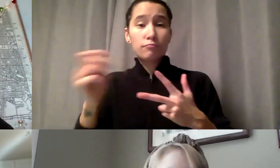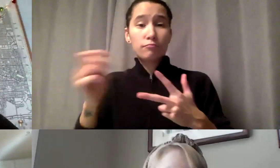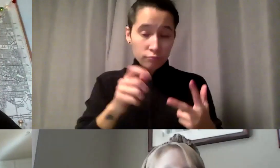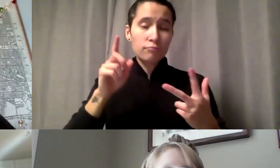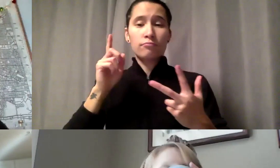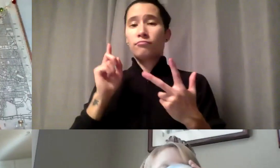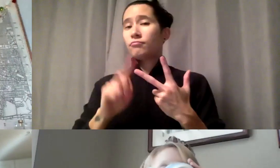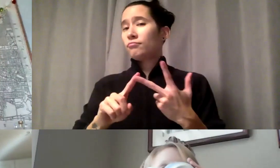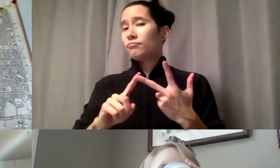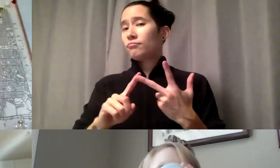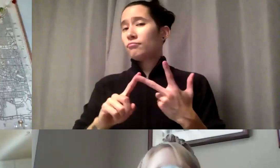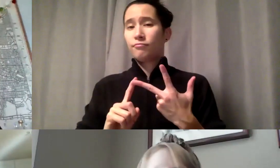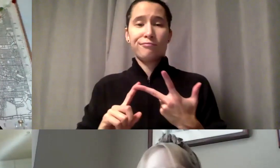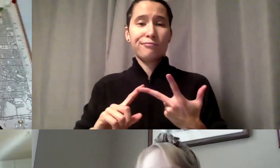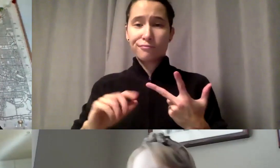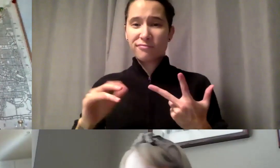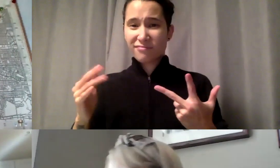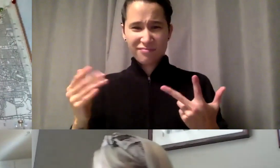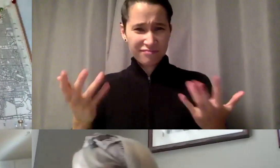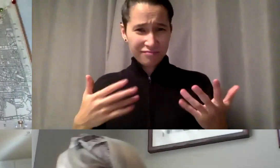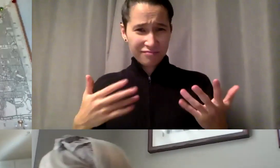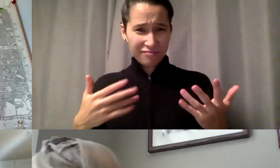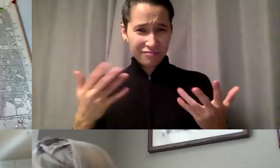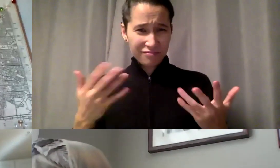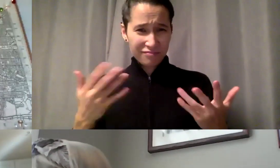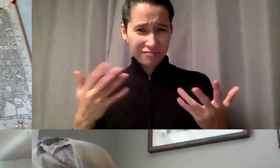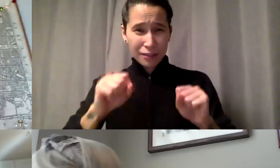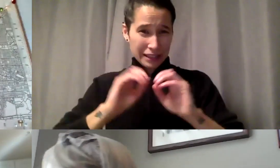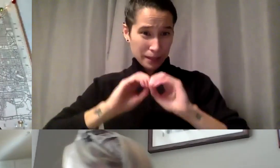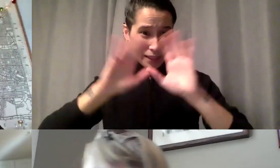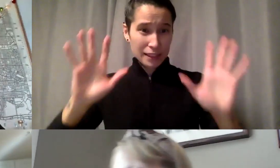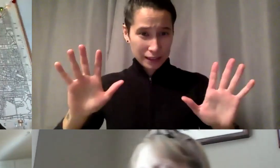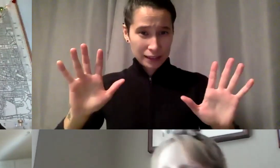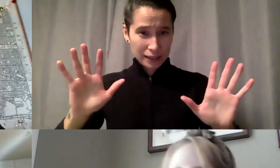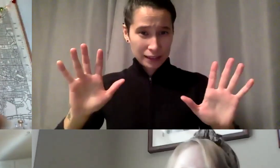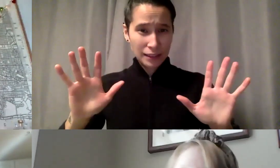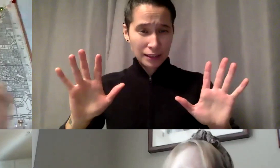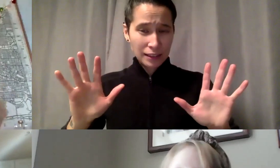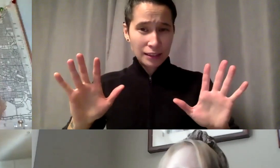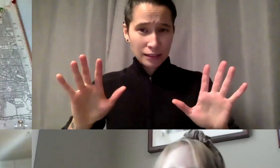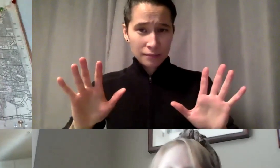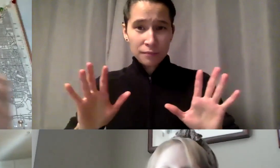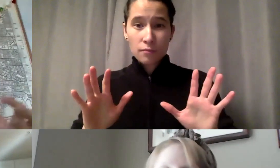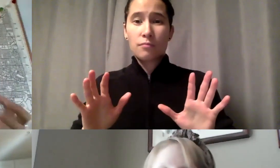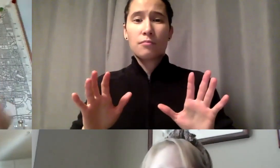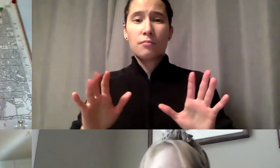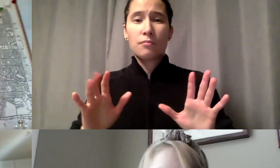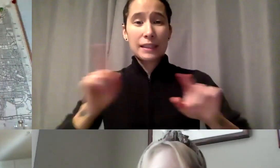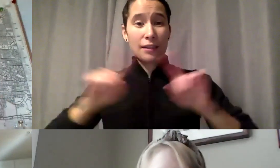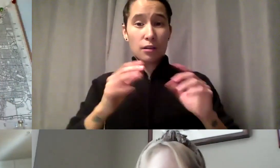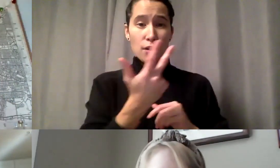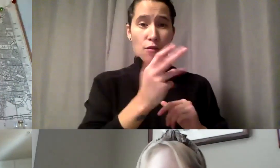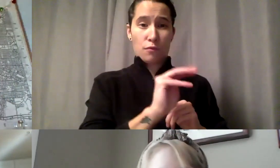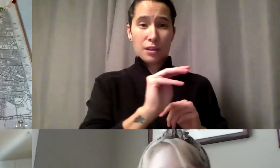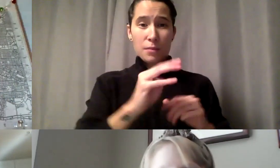play, can you just be really clear about the differentiation between the 3 meters